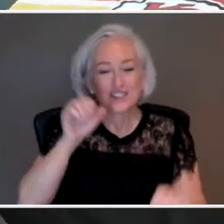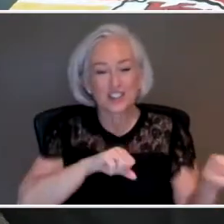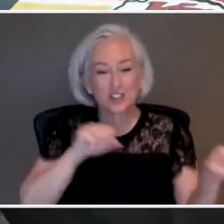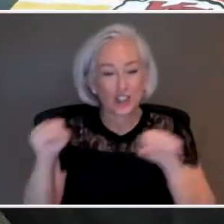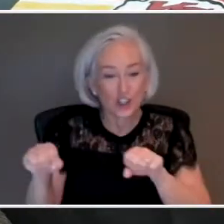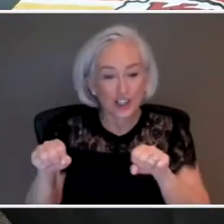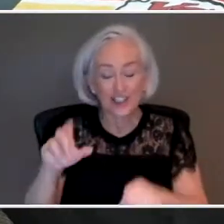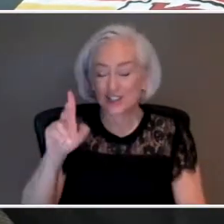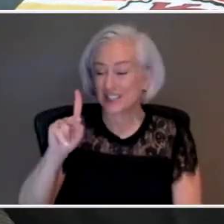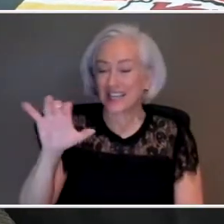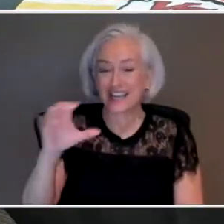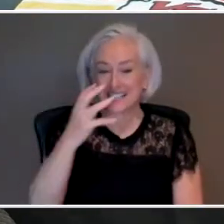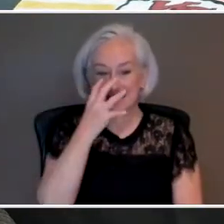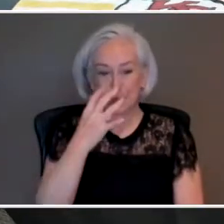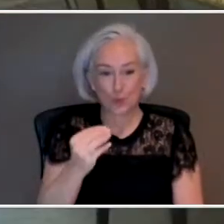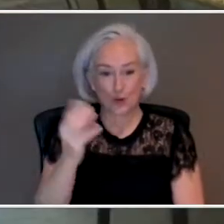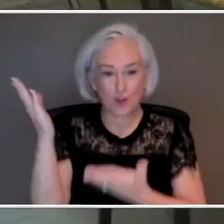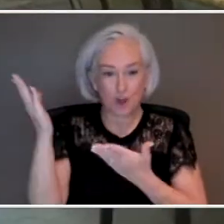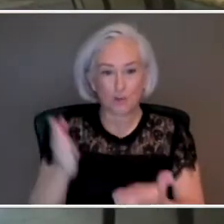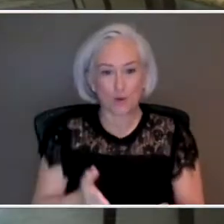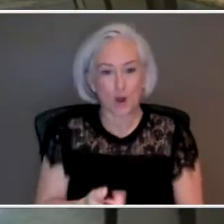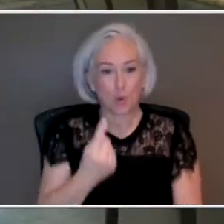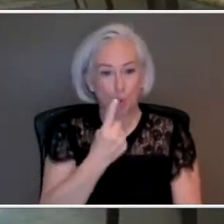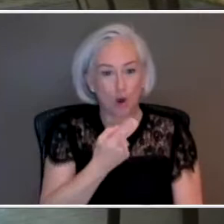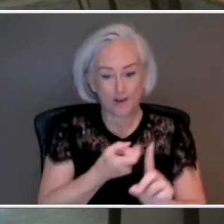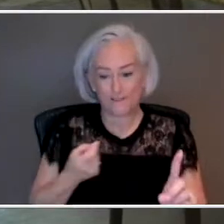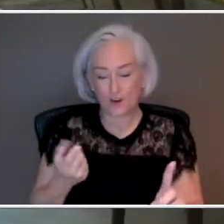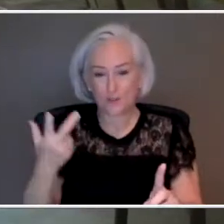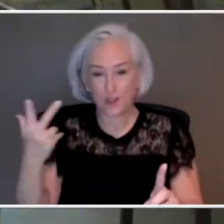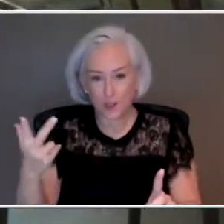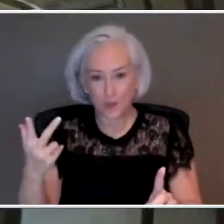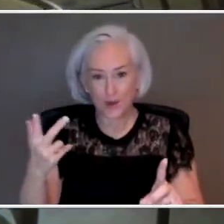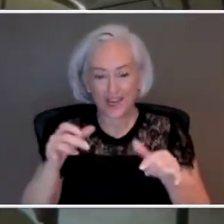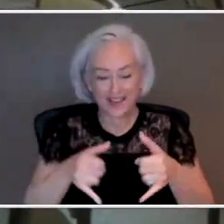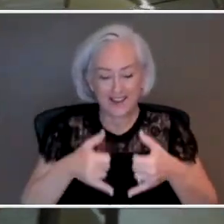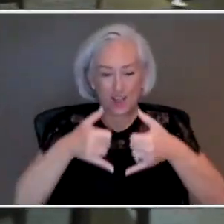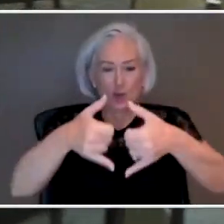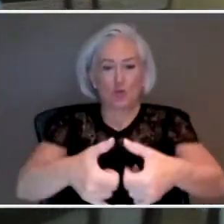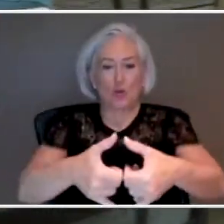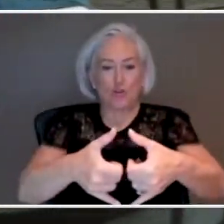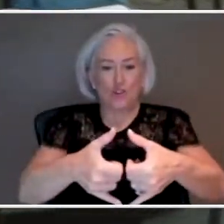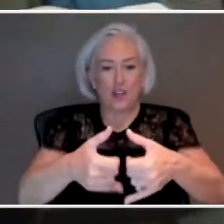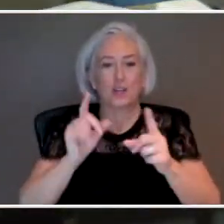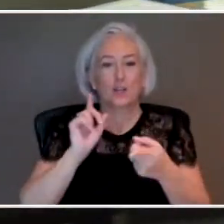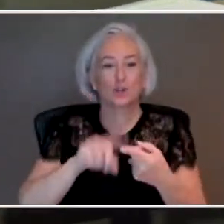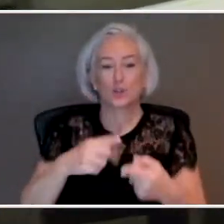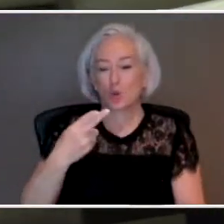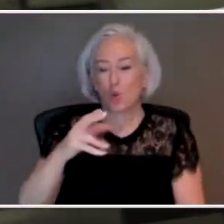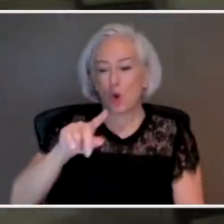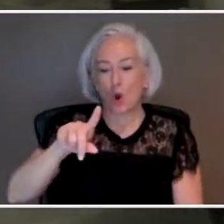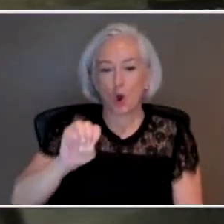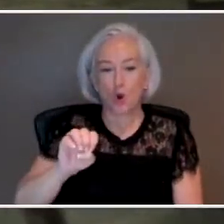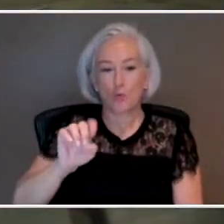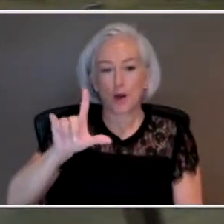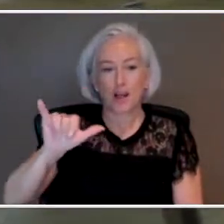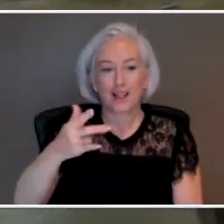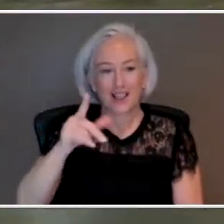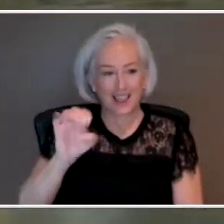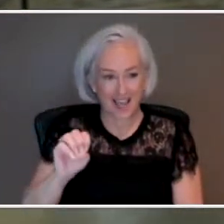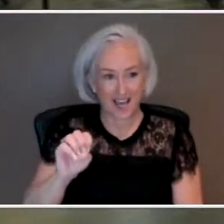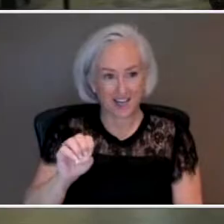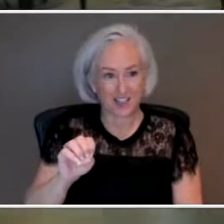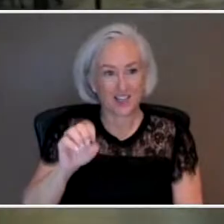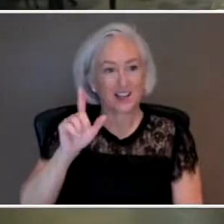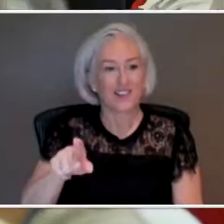the Chiefs' 3 Lombardi trophies to Hope Lodge. Hope Lodge is magnificent. It's a home away from home for patients